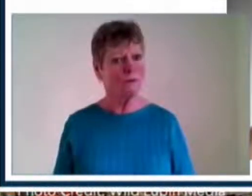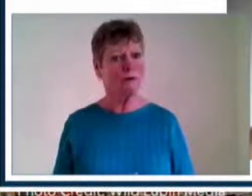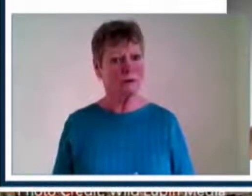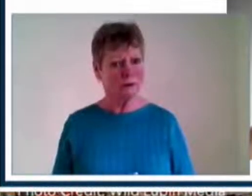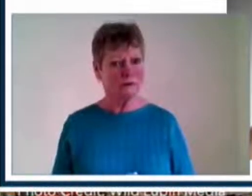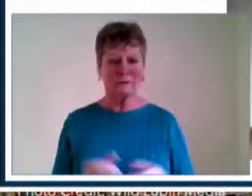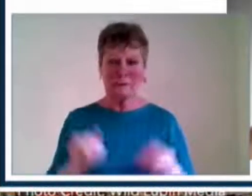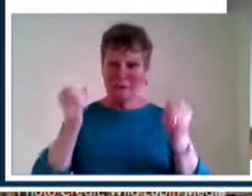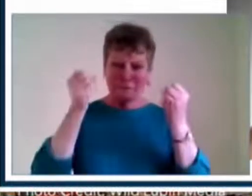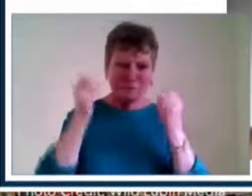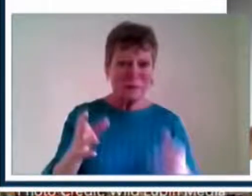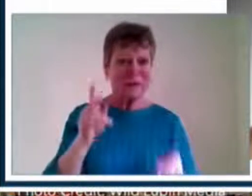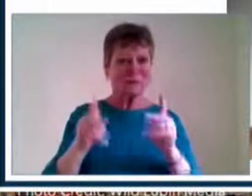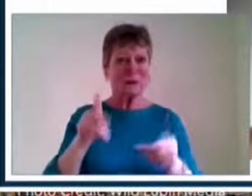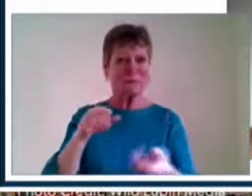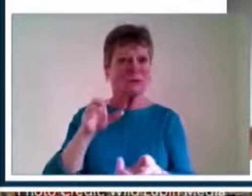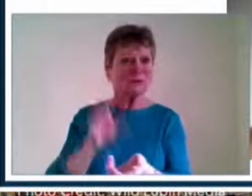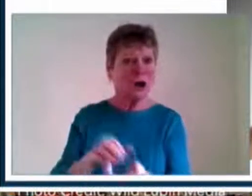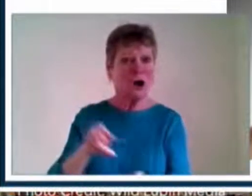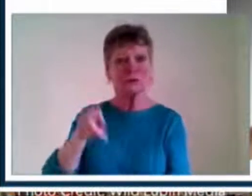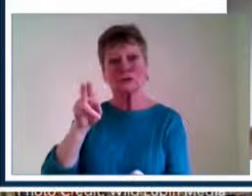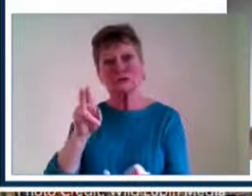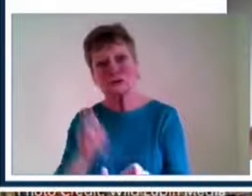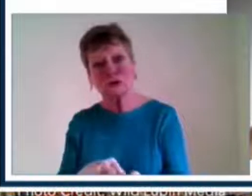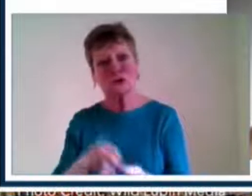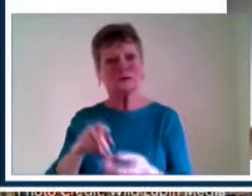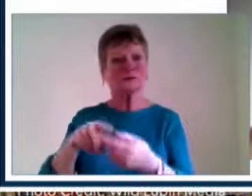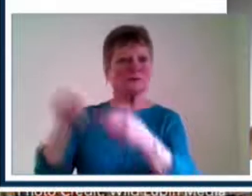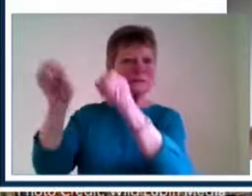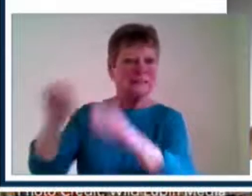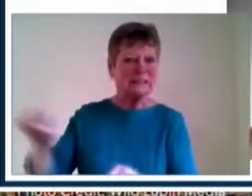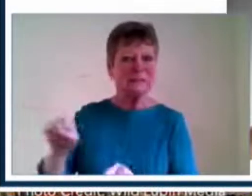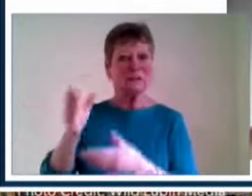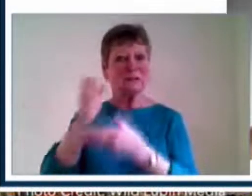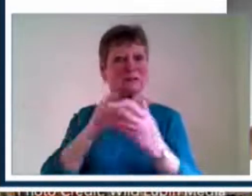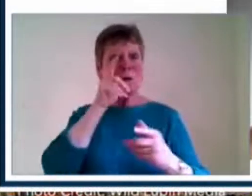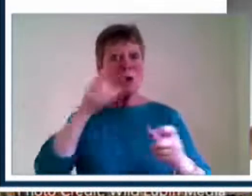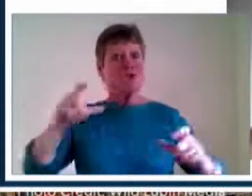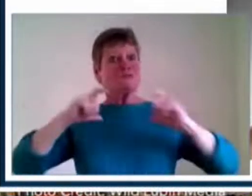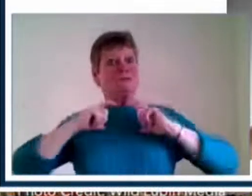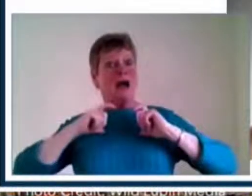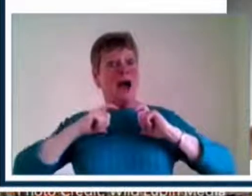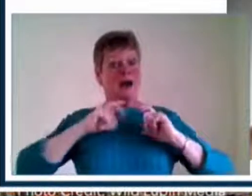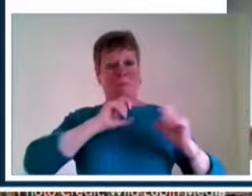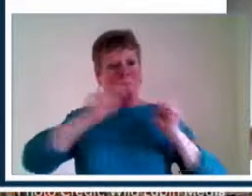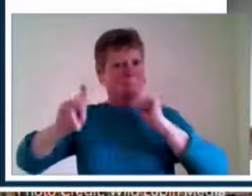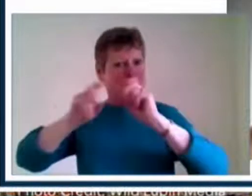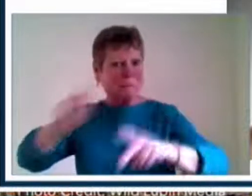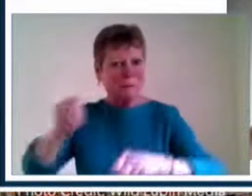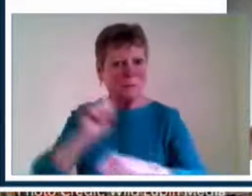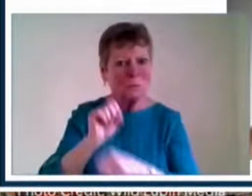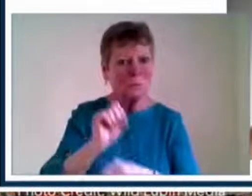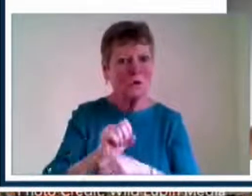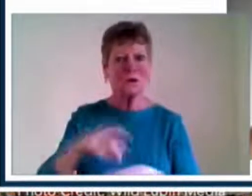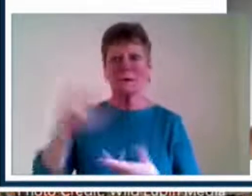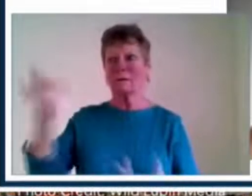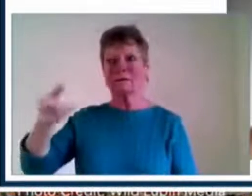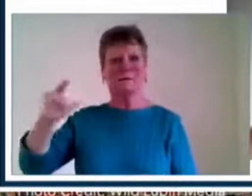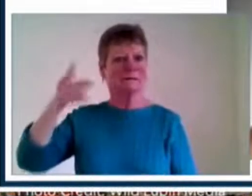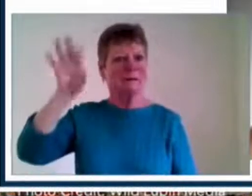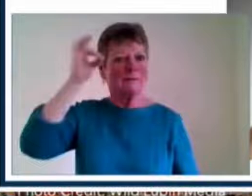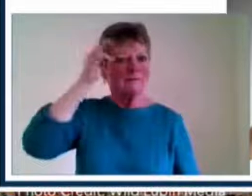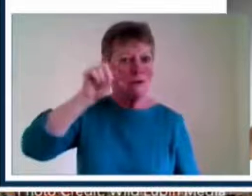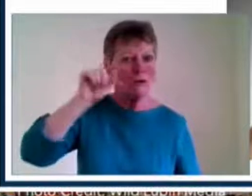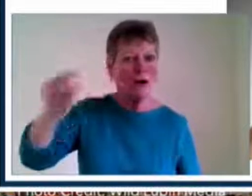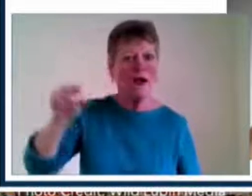Hundreds of people in the healthcare system, including many who had retired, and our colleagues in the federal government.